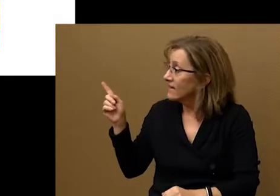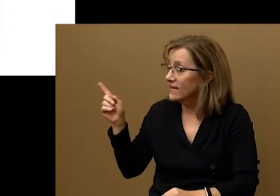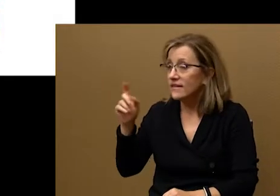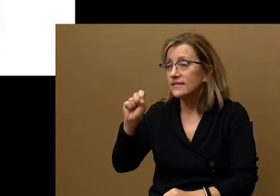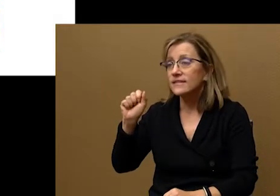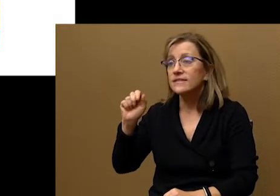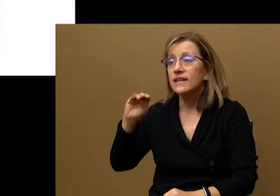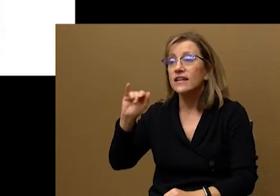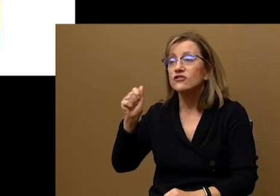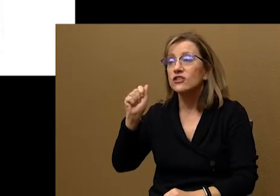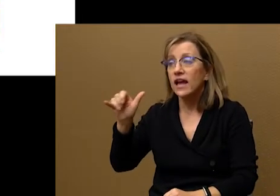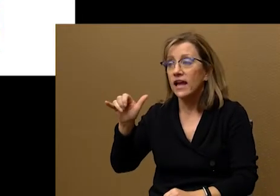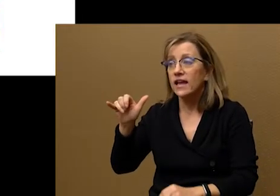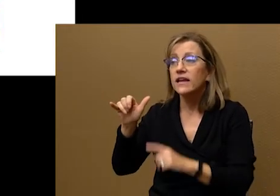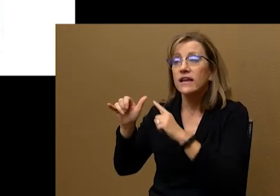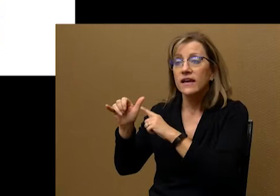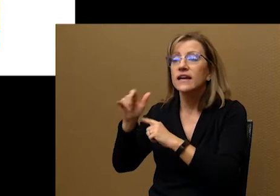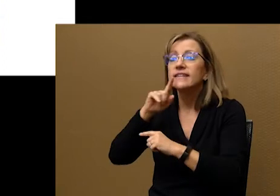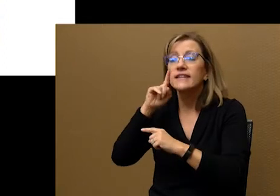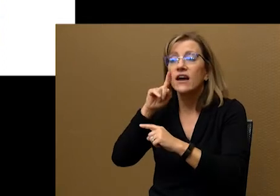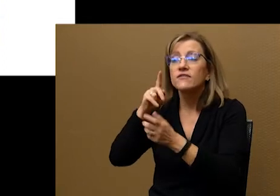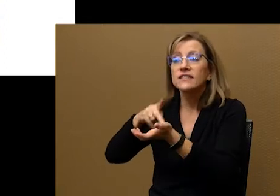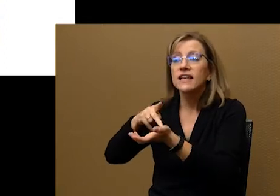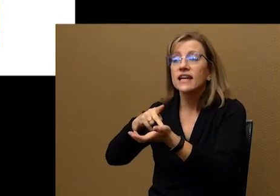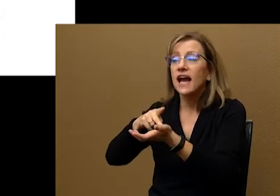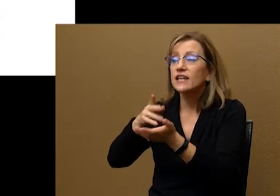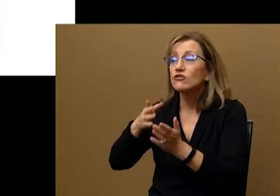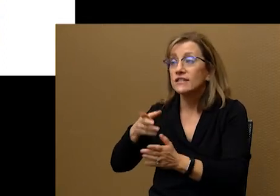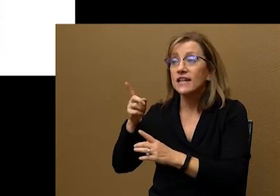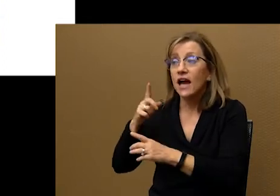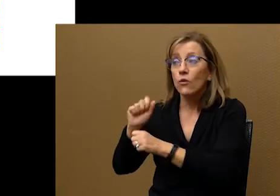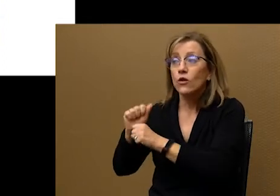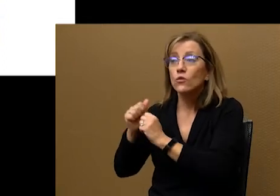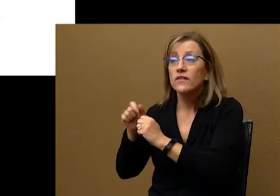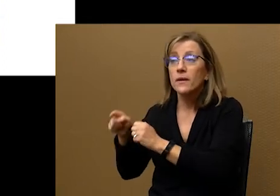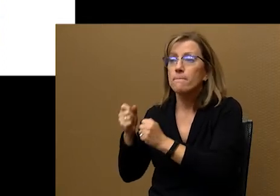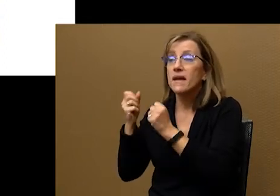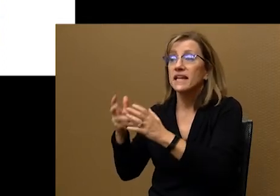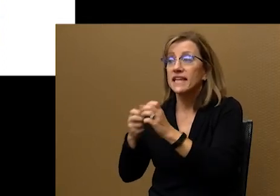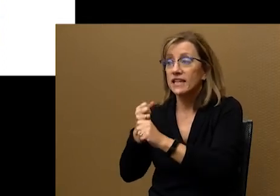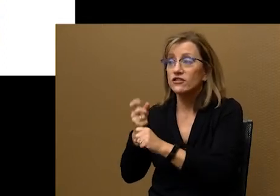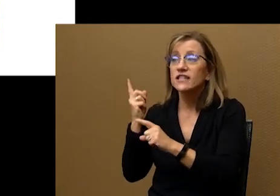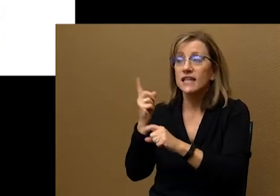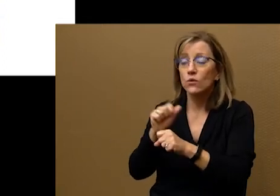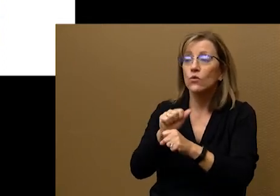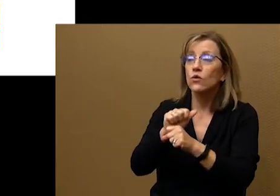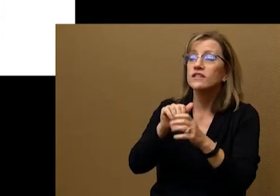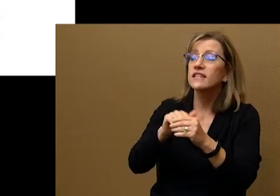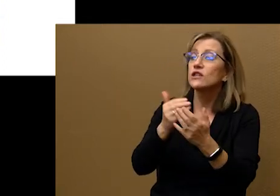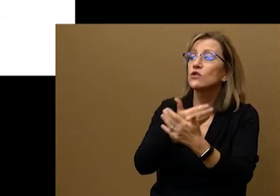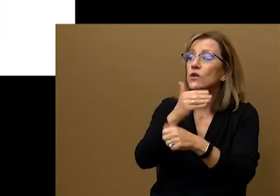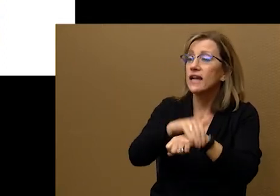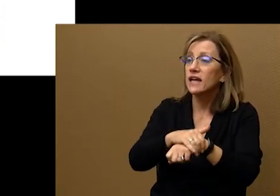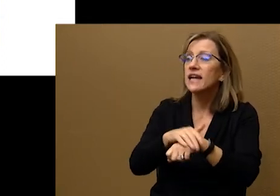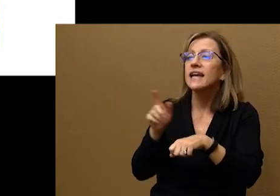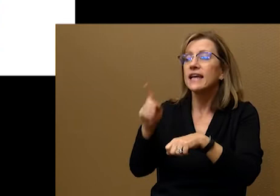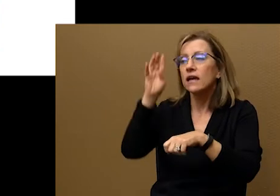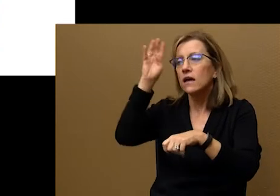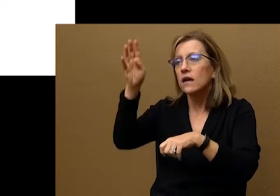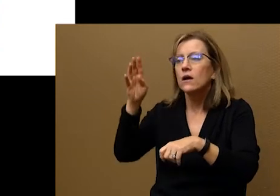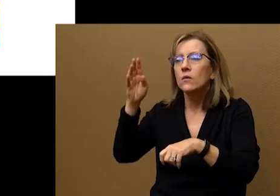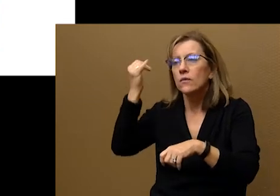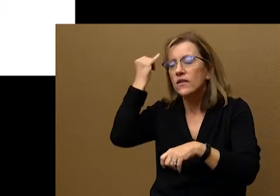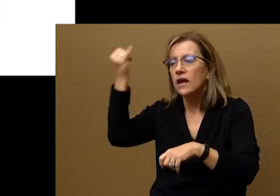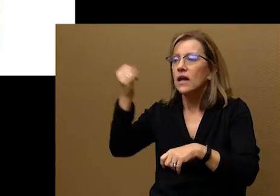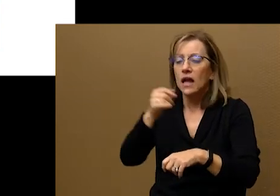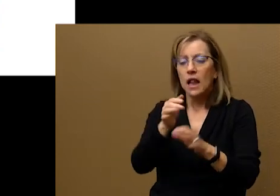Gulati, who's this guy, he's a deaf psychiatrist I worked with him for many years, he works in New England. He came up with